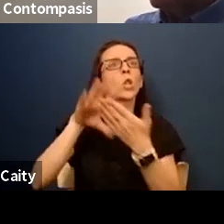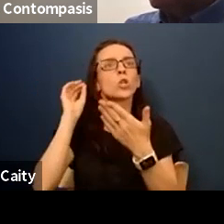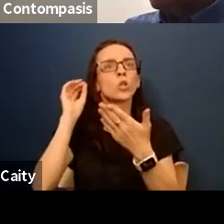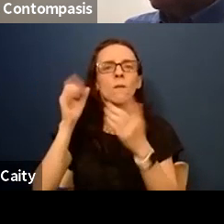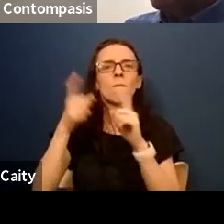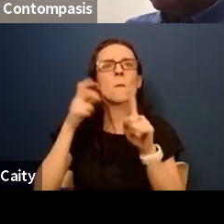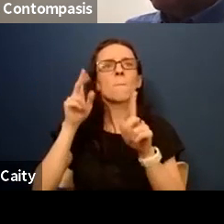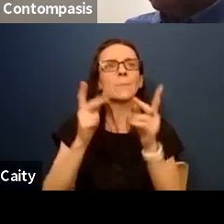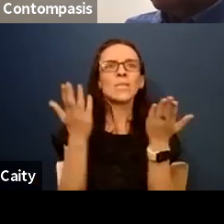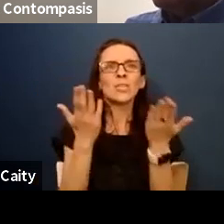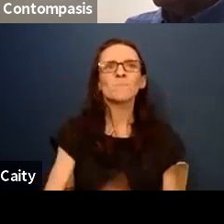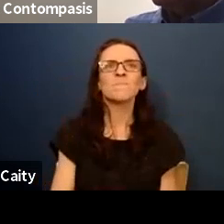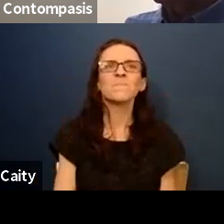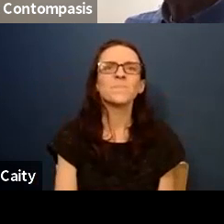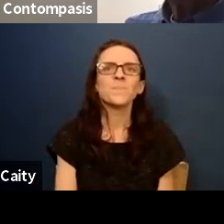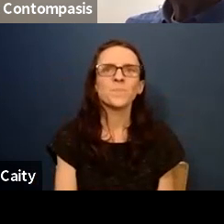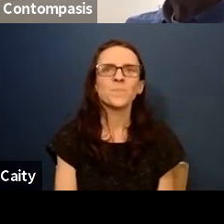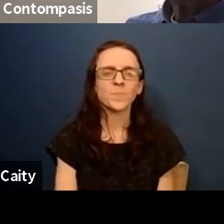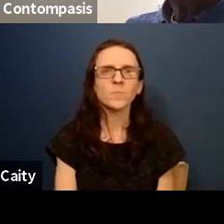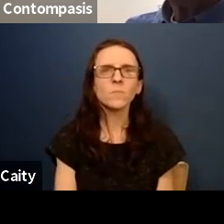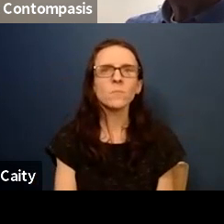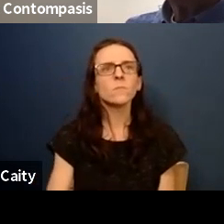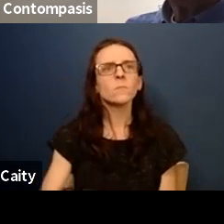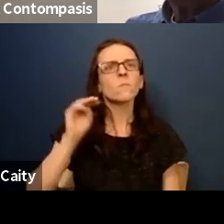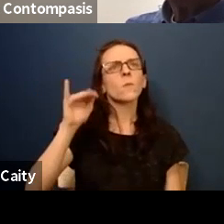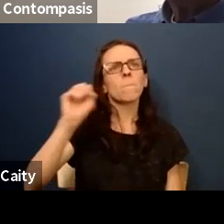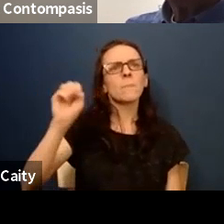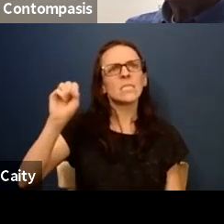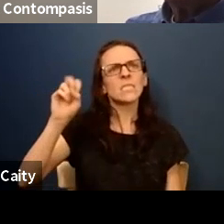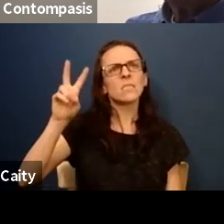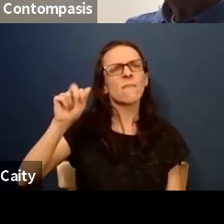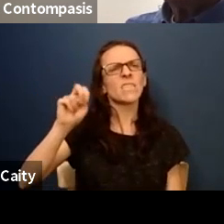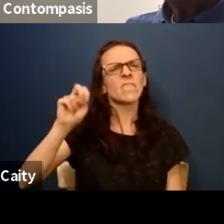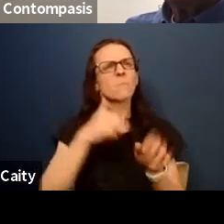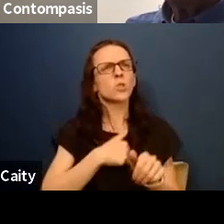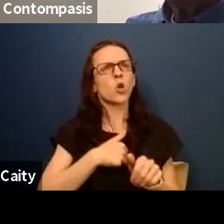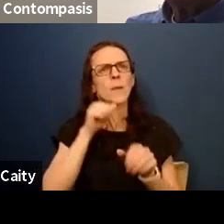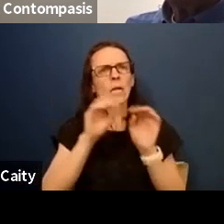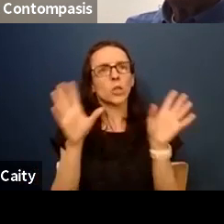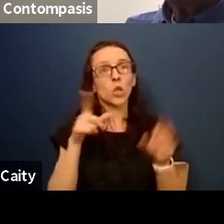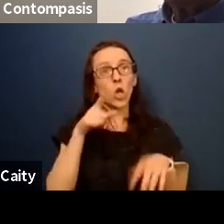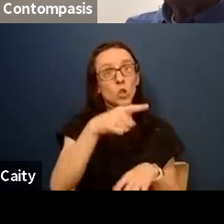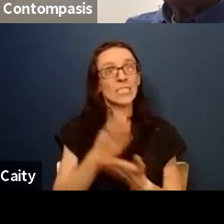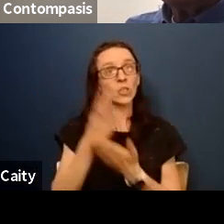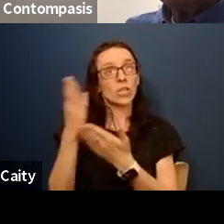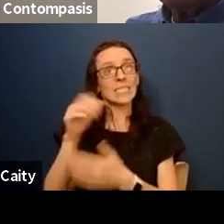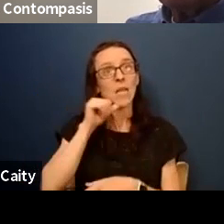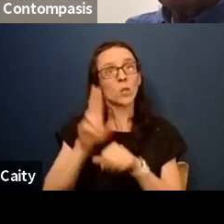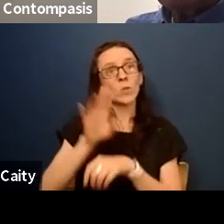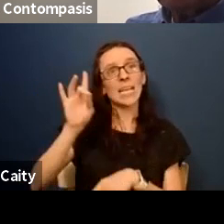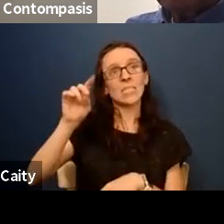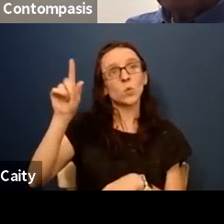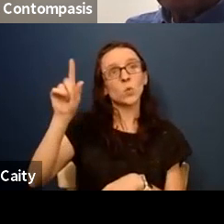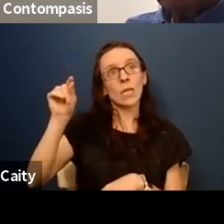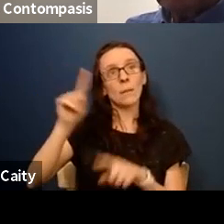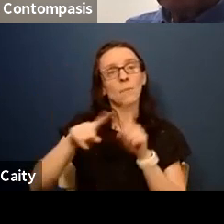on the screen now. So I'm not sure I follow you. Are you suggesting, Mr. Acevedo, not to use the 80-20, but to use